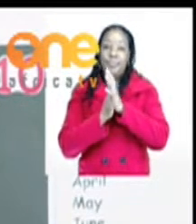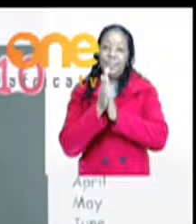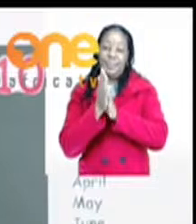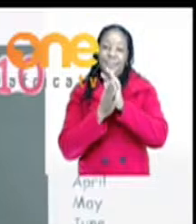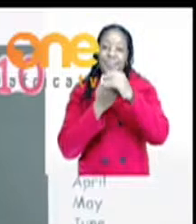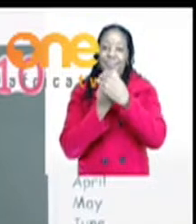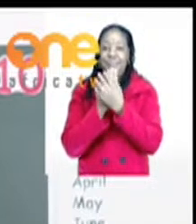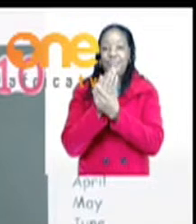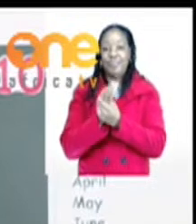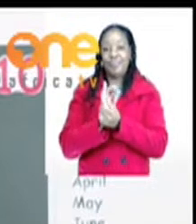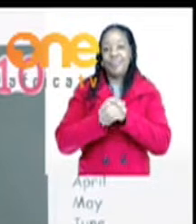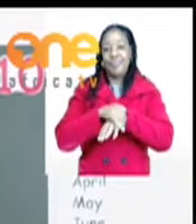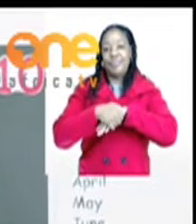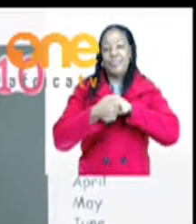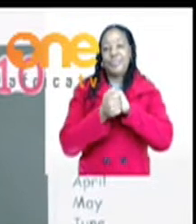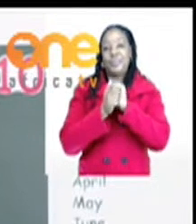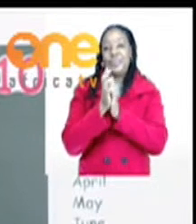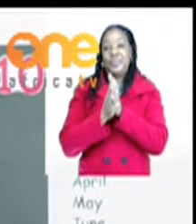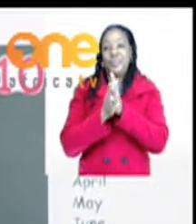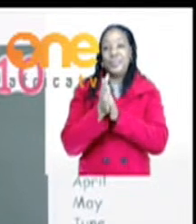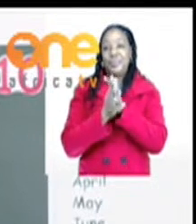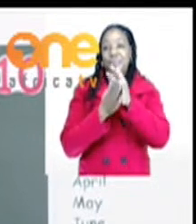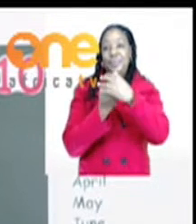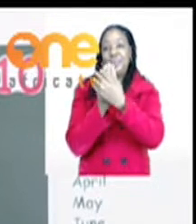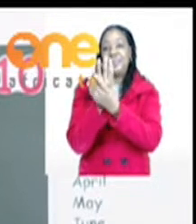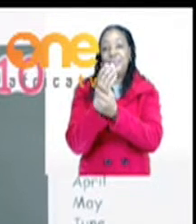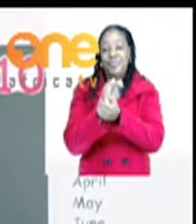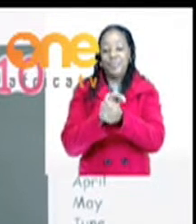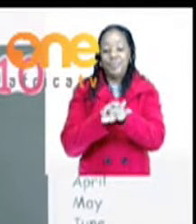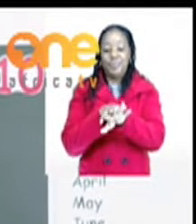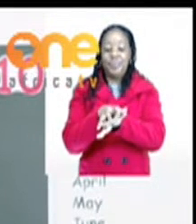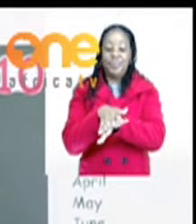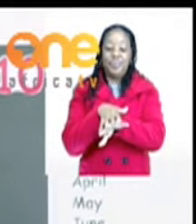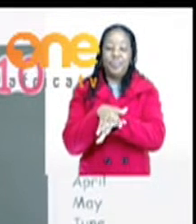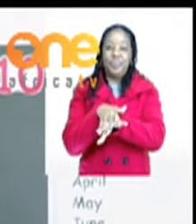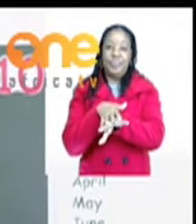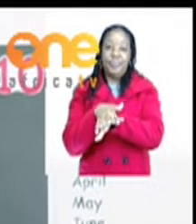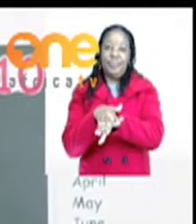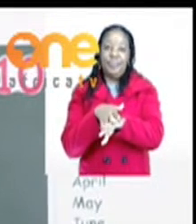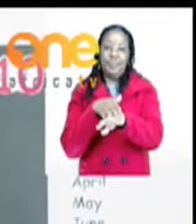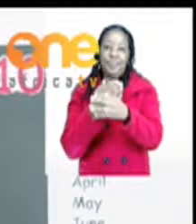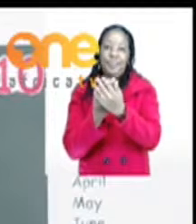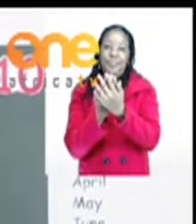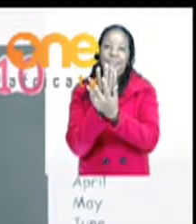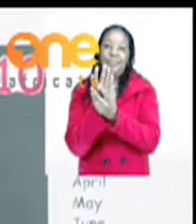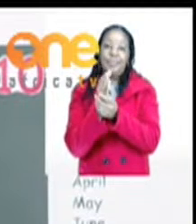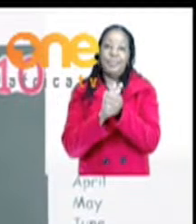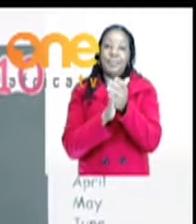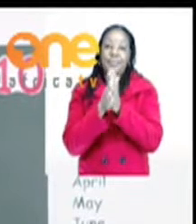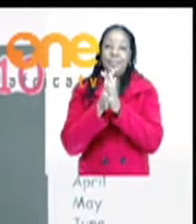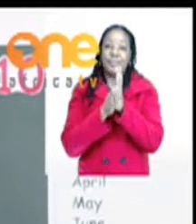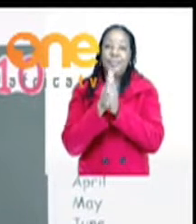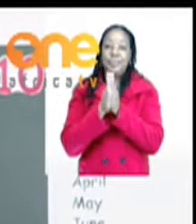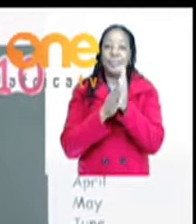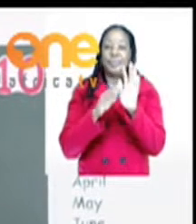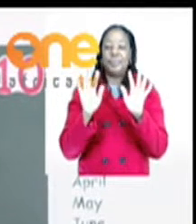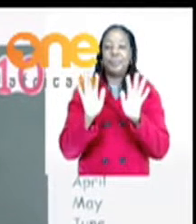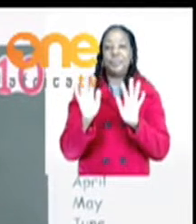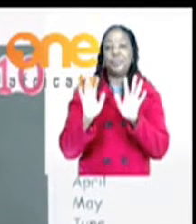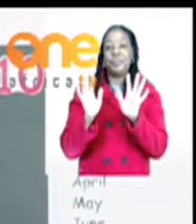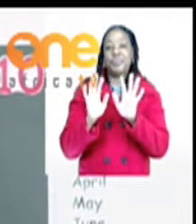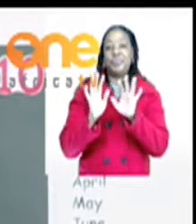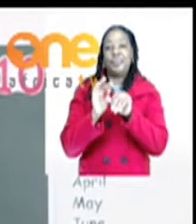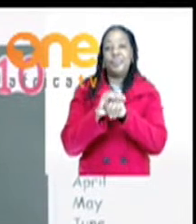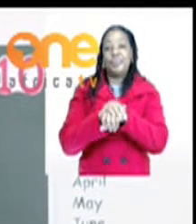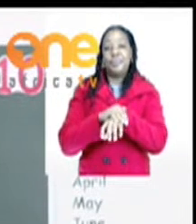Rub, rub, rub your hands back, inside and forth. Now your hands and